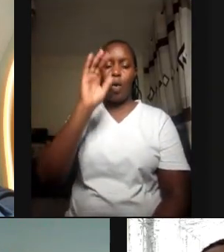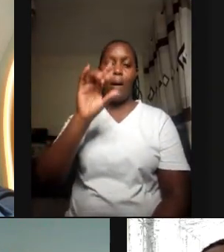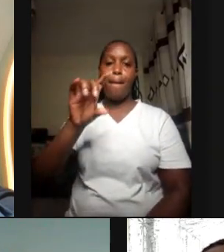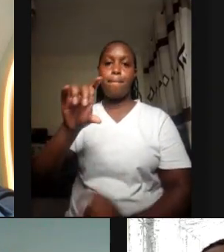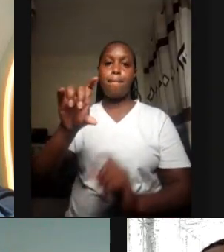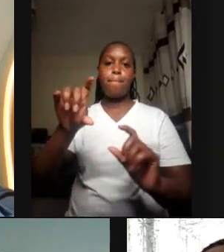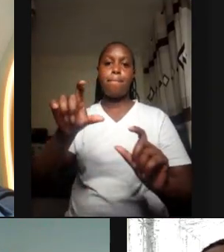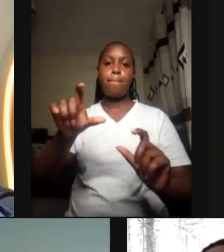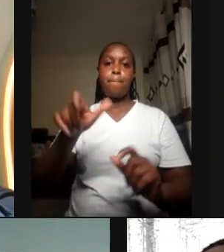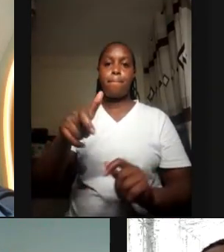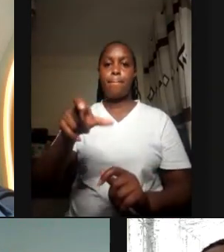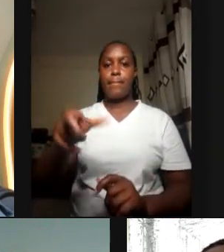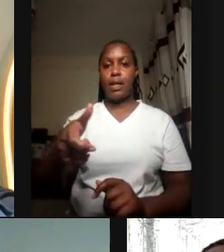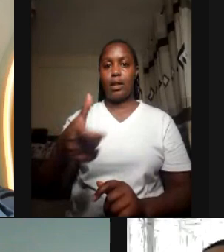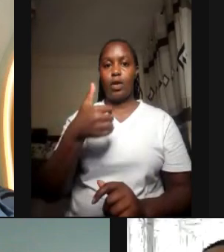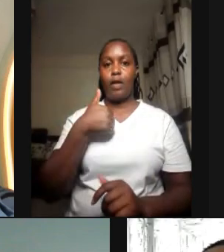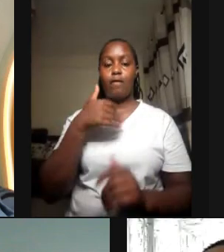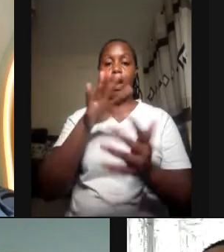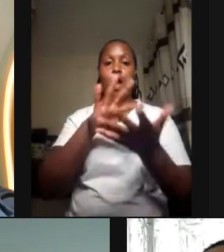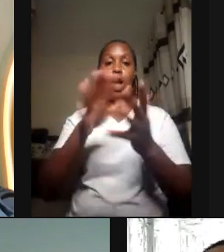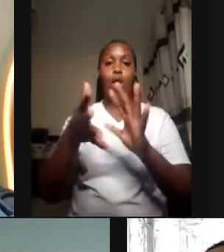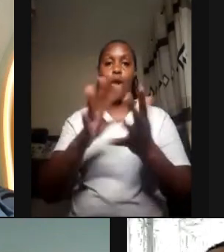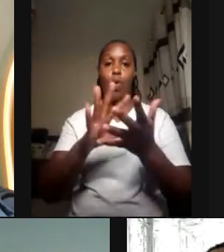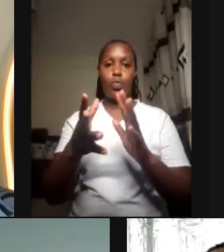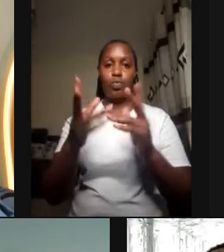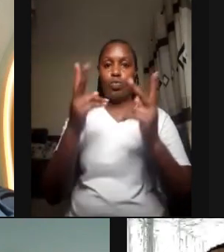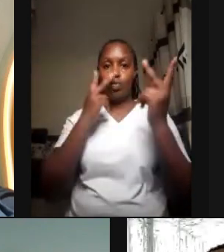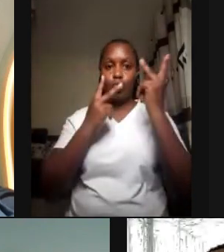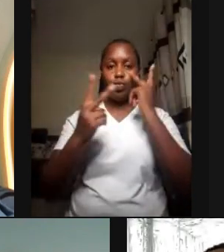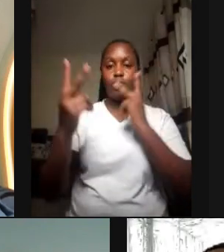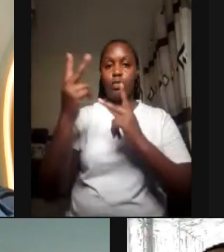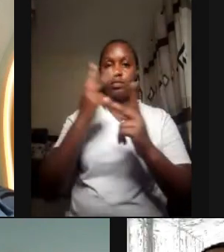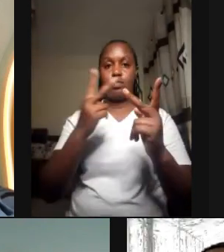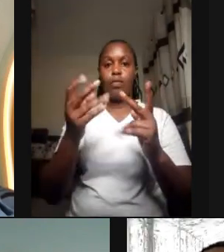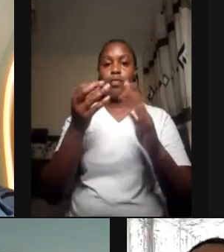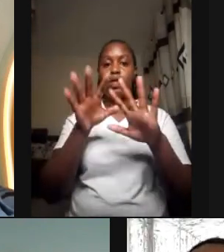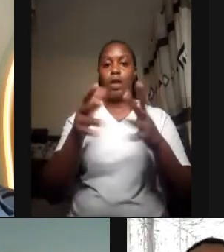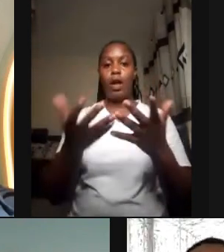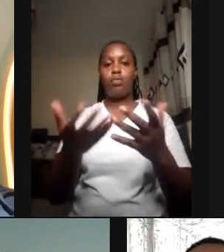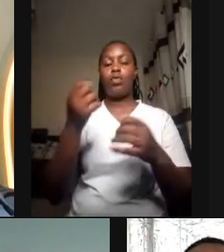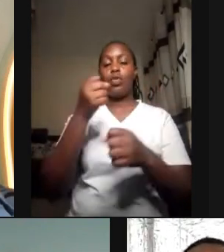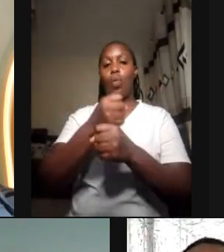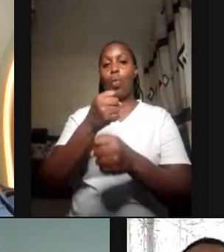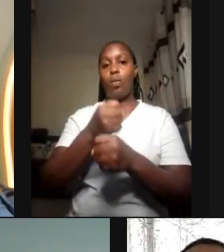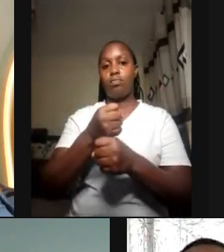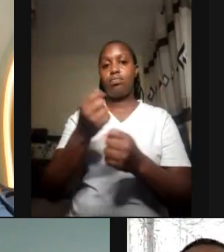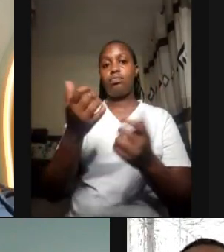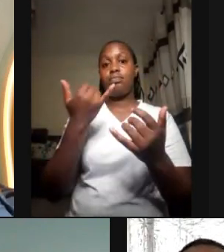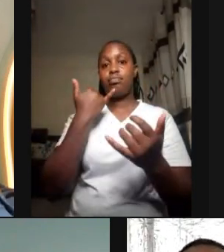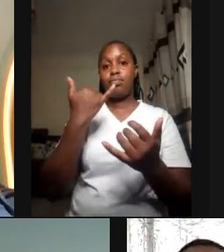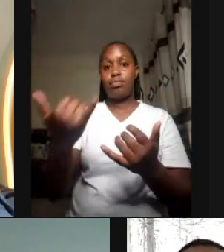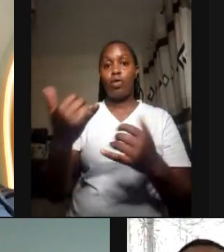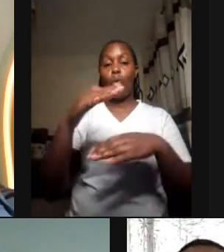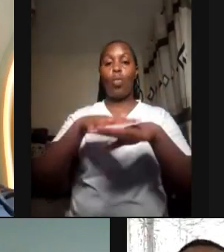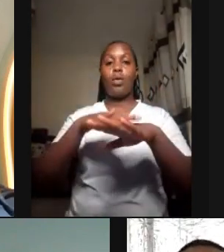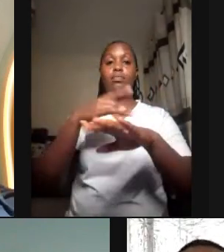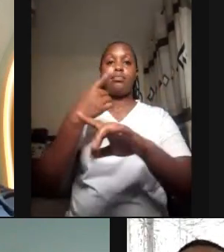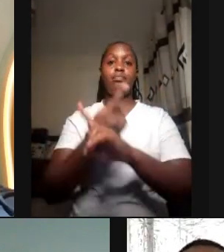way that you will view how the content performed on different